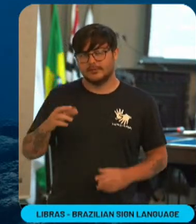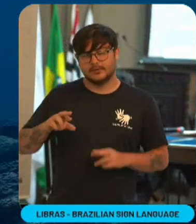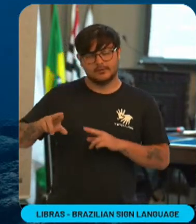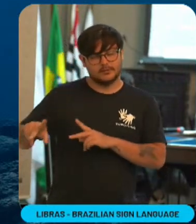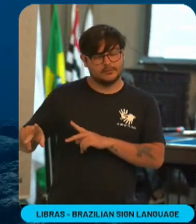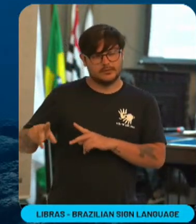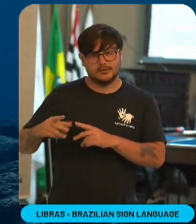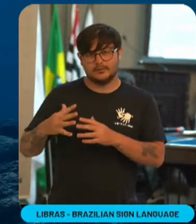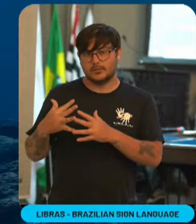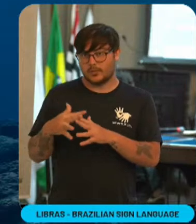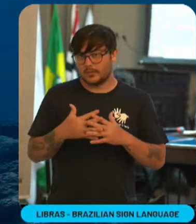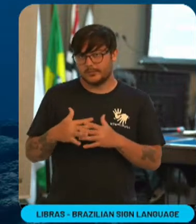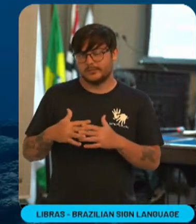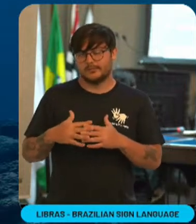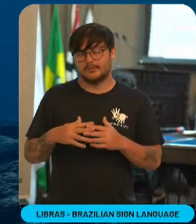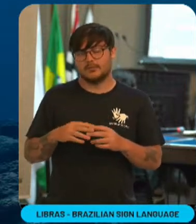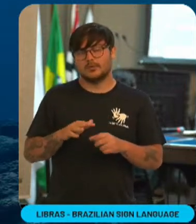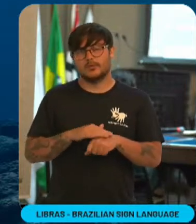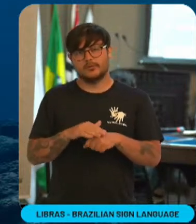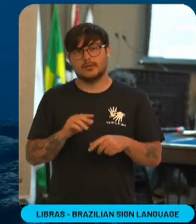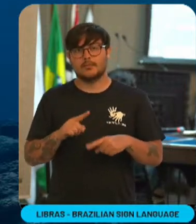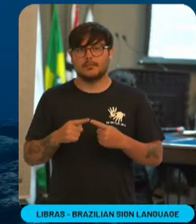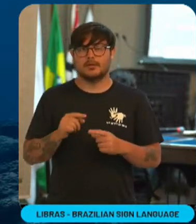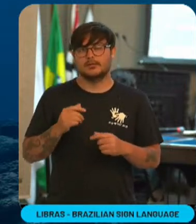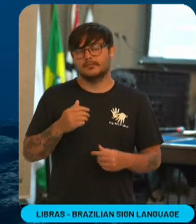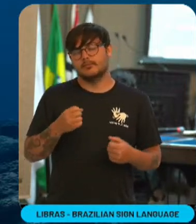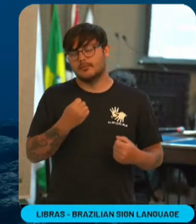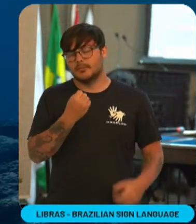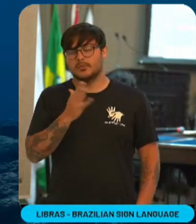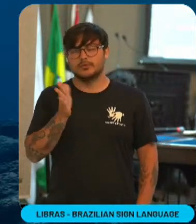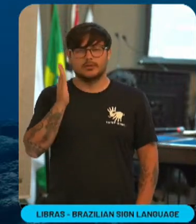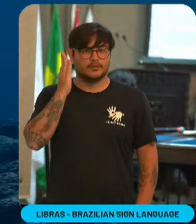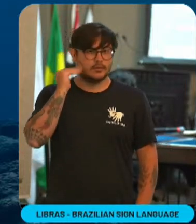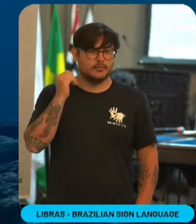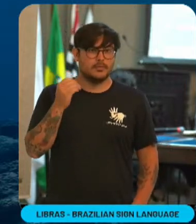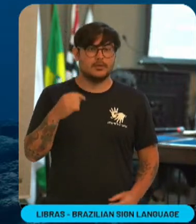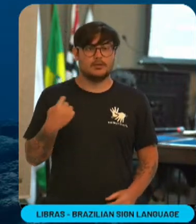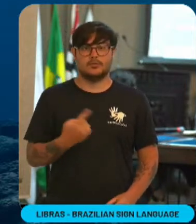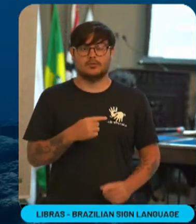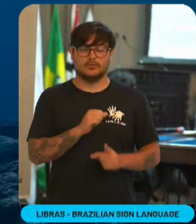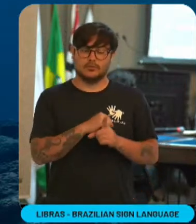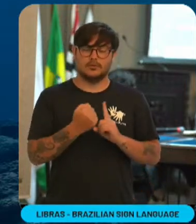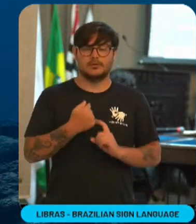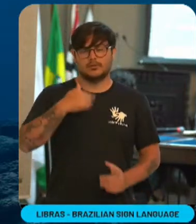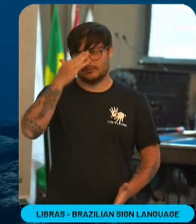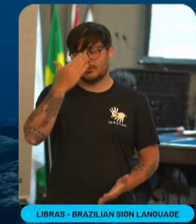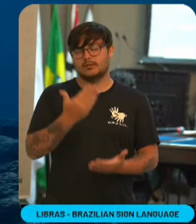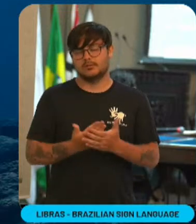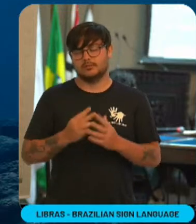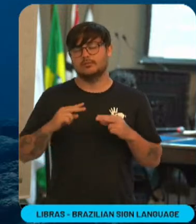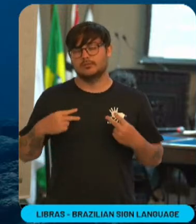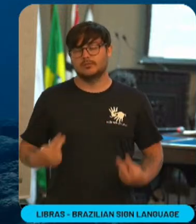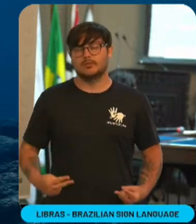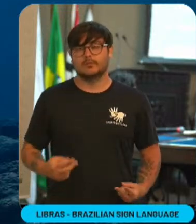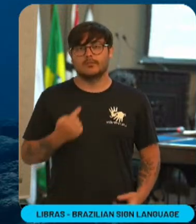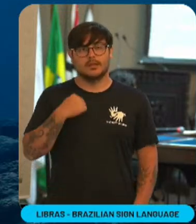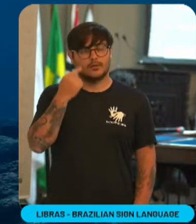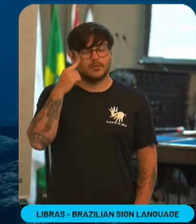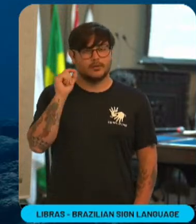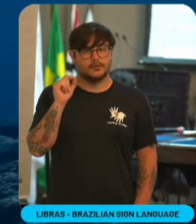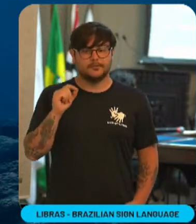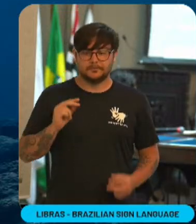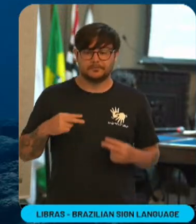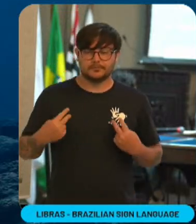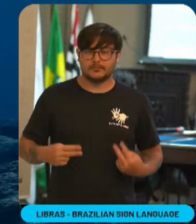about reverting a situation, but maybe we can be more aware and see that as a society, I believe